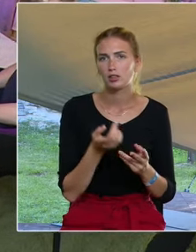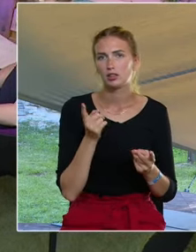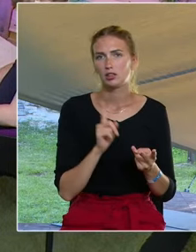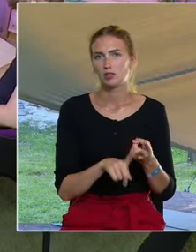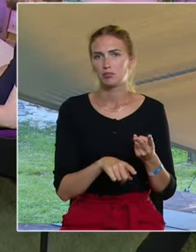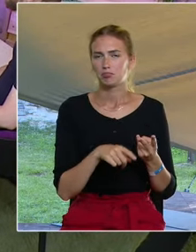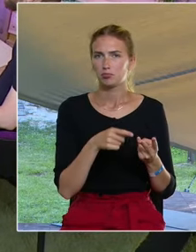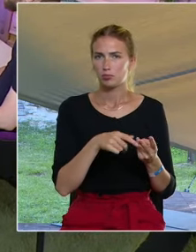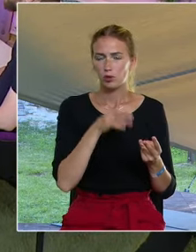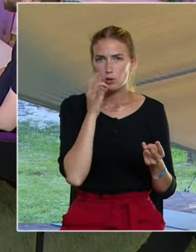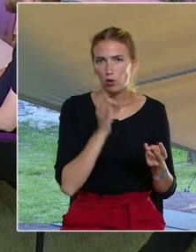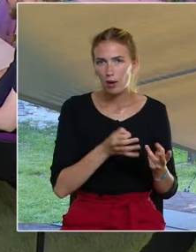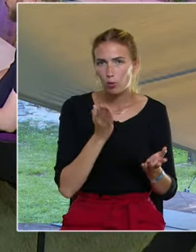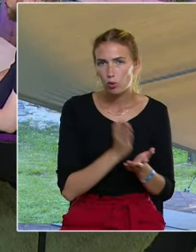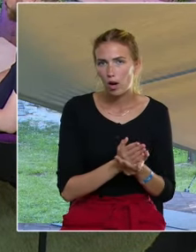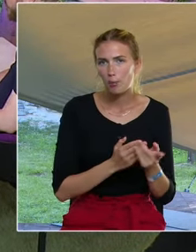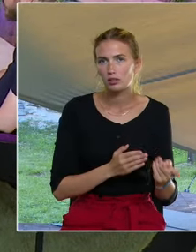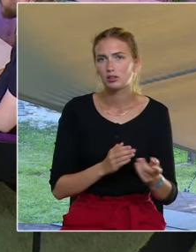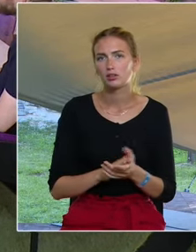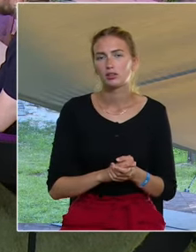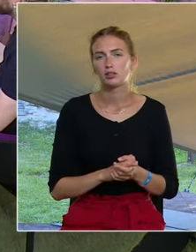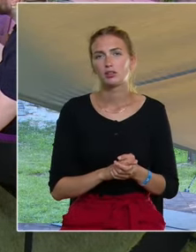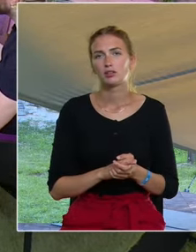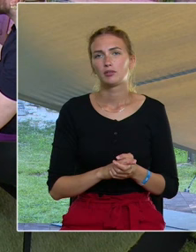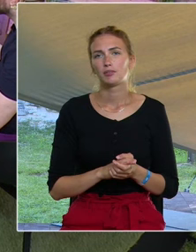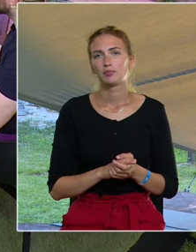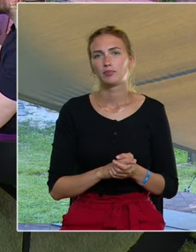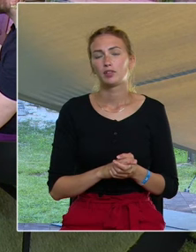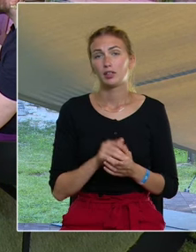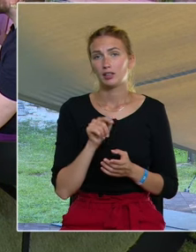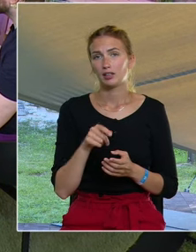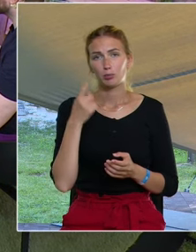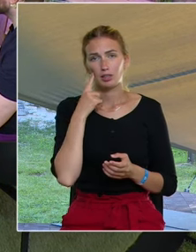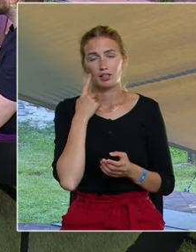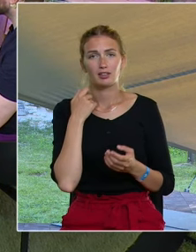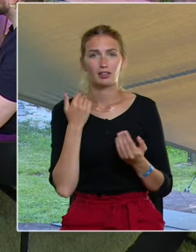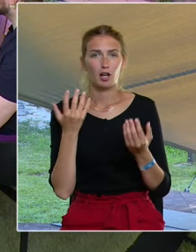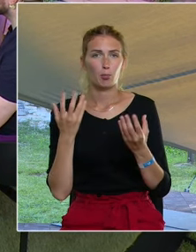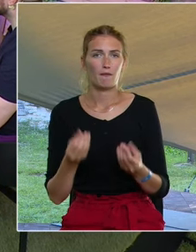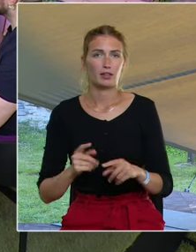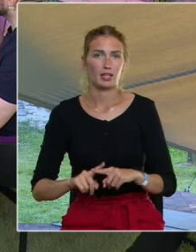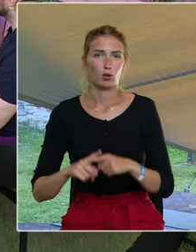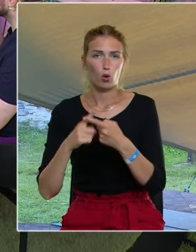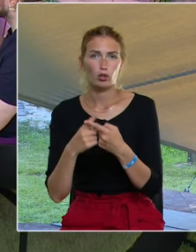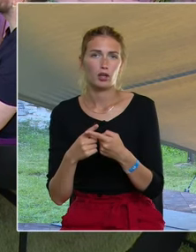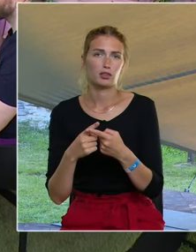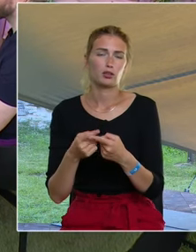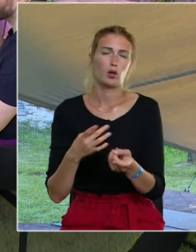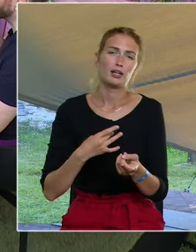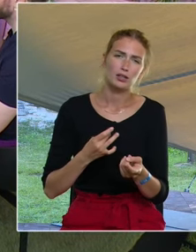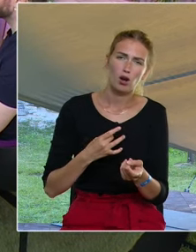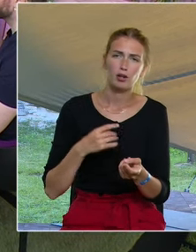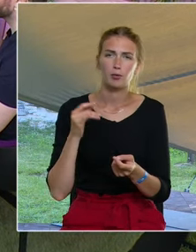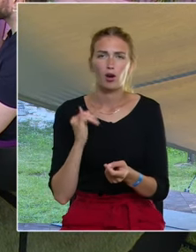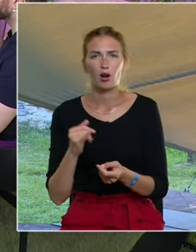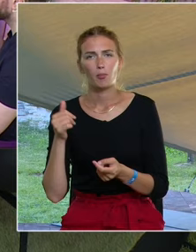looking out for culture and the people who create it. And in many ways, the potential of this technology, which is not good, bad, but neutral, not either,